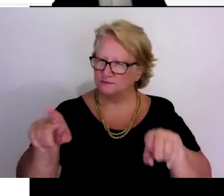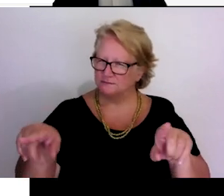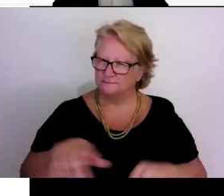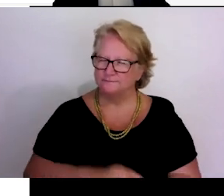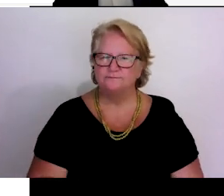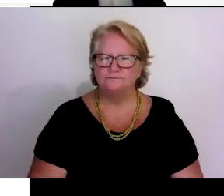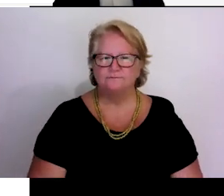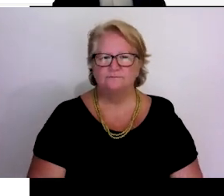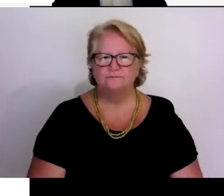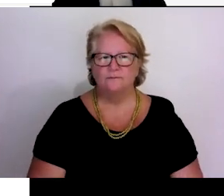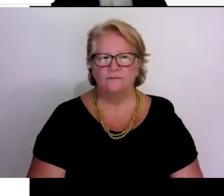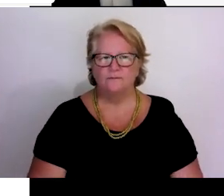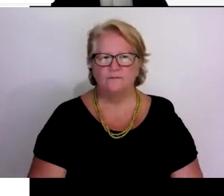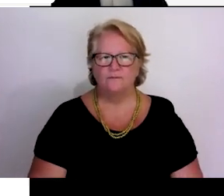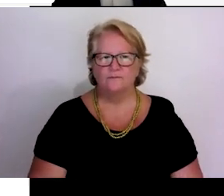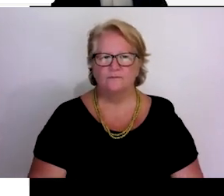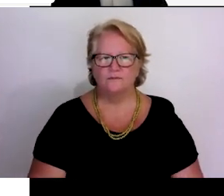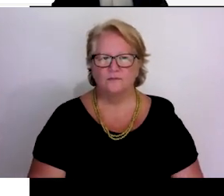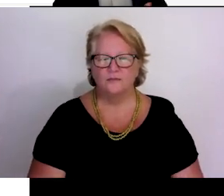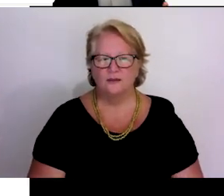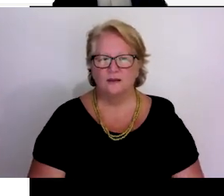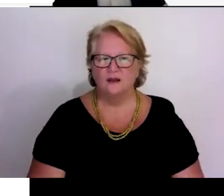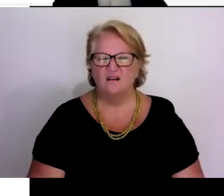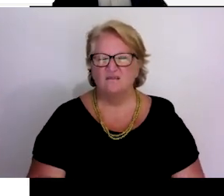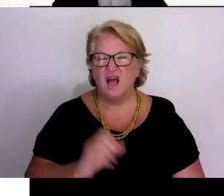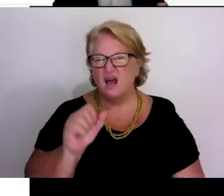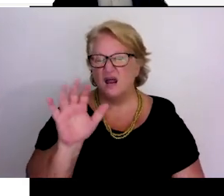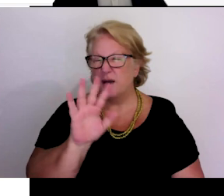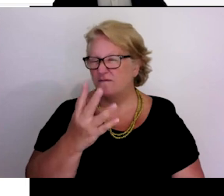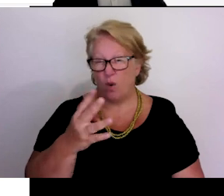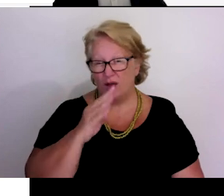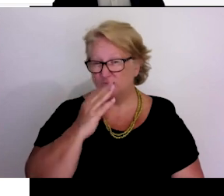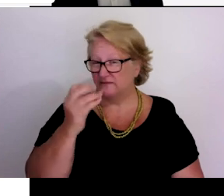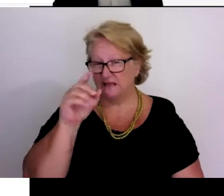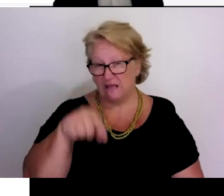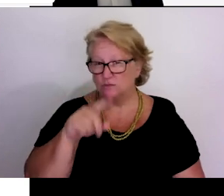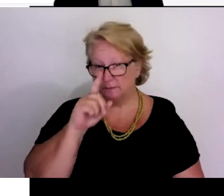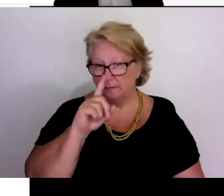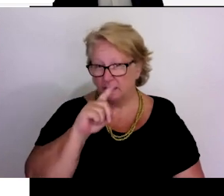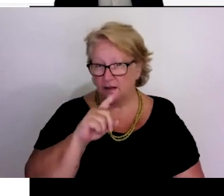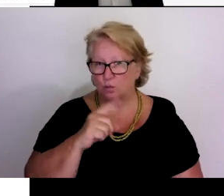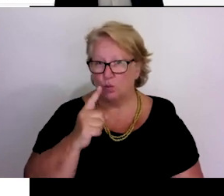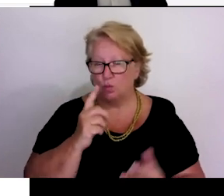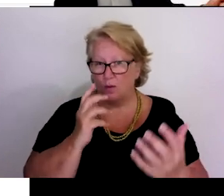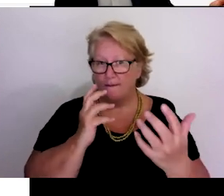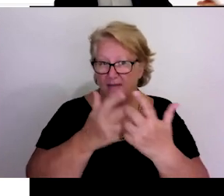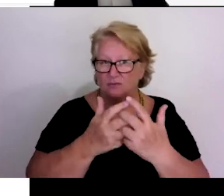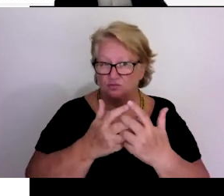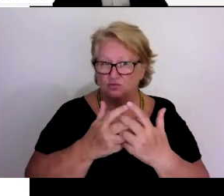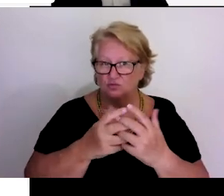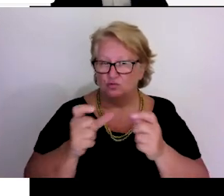We had quite a big group of people. We had about 450,000 people who were the matched control